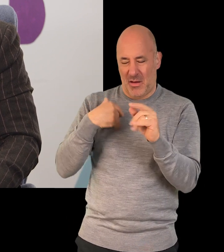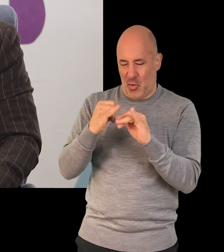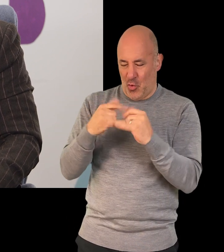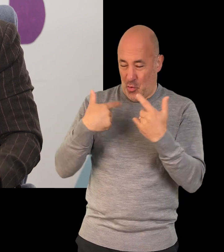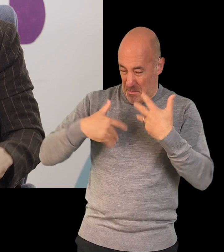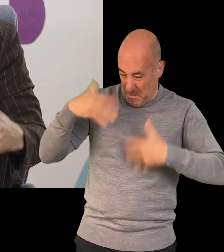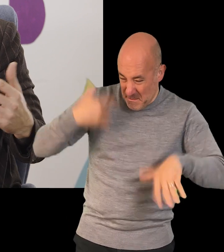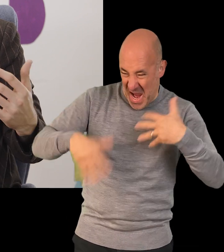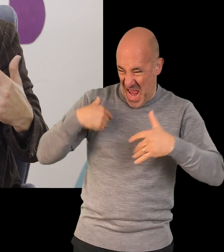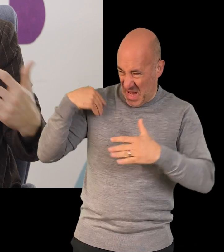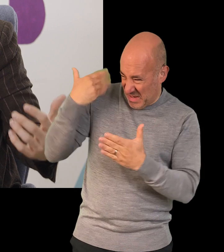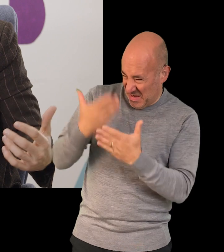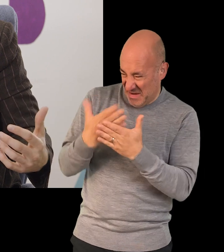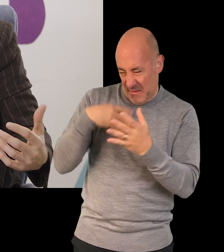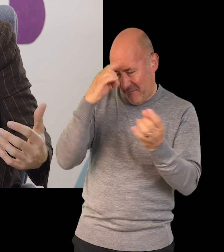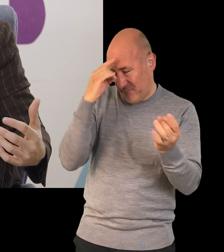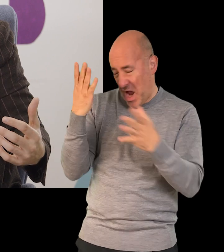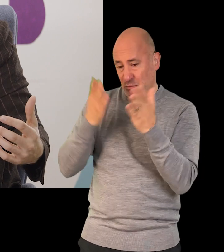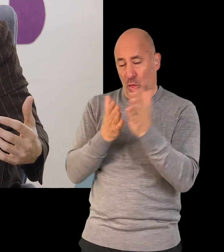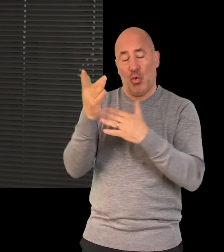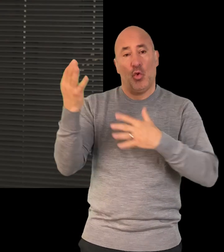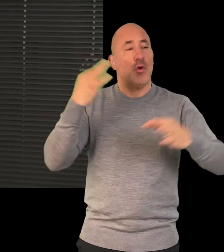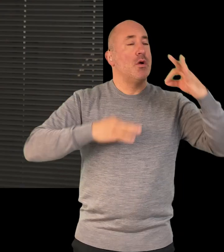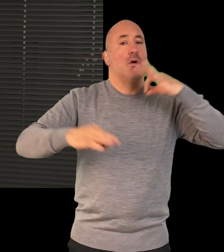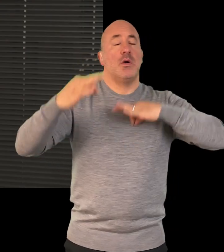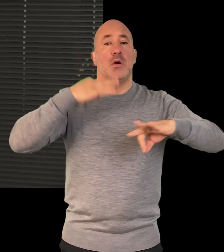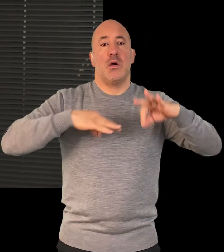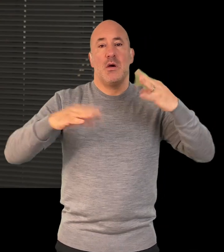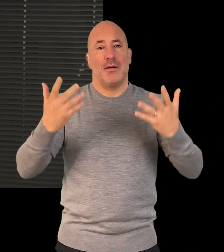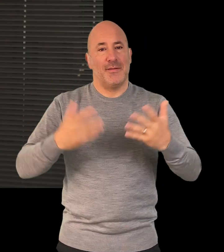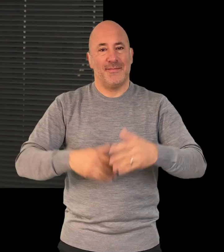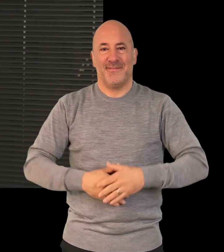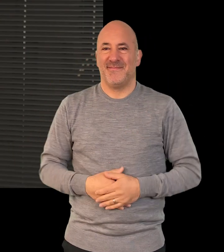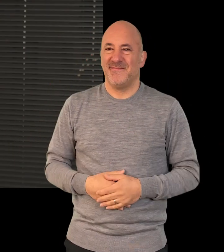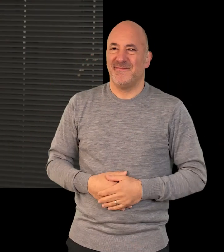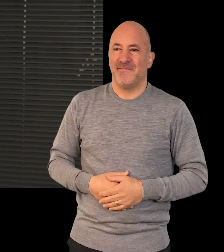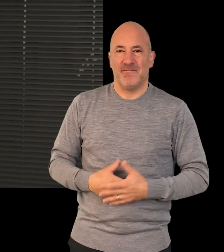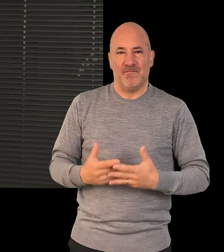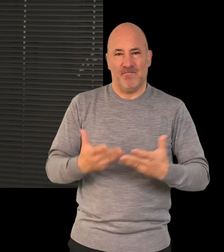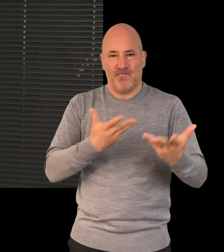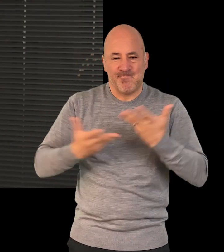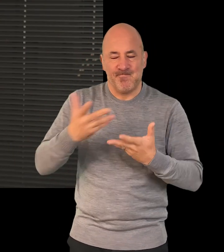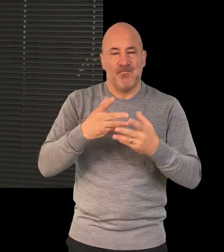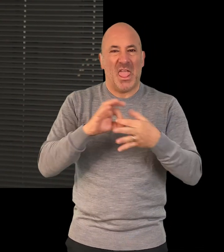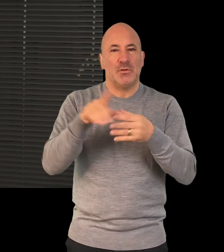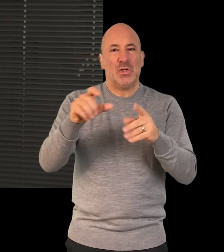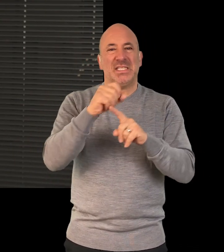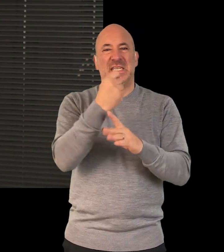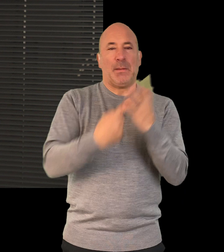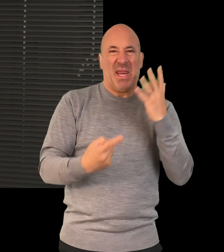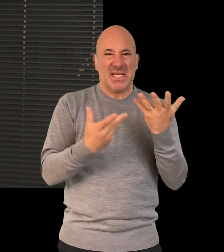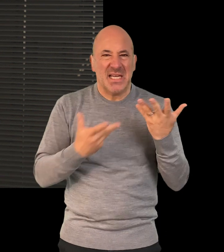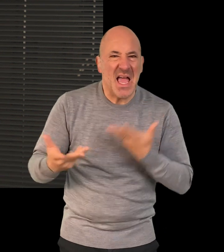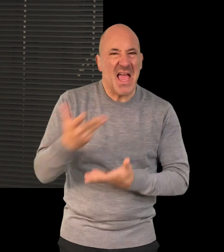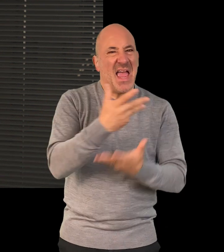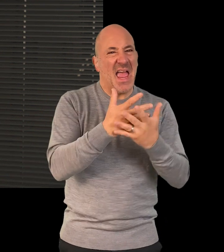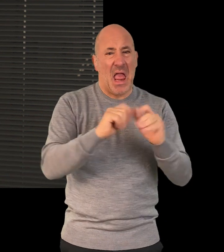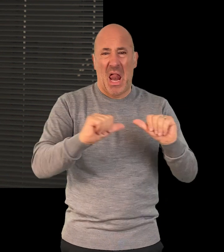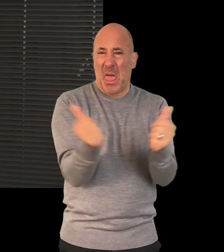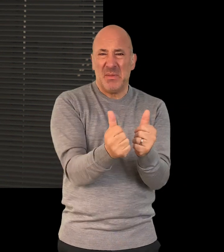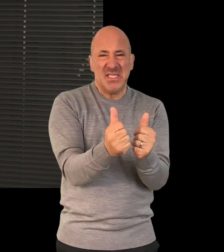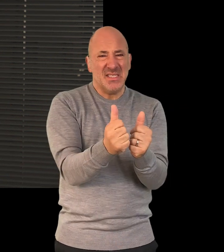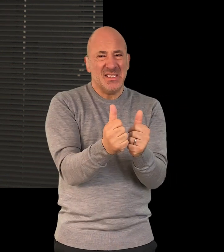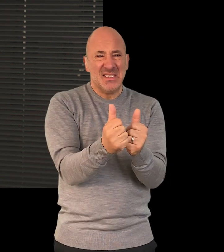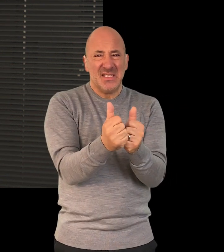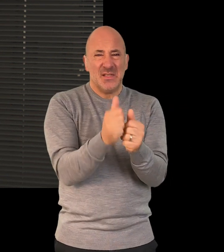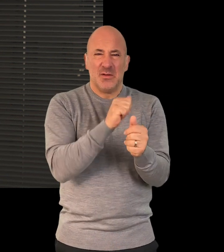forget, like, you know, how much pain I'm in. Narratives around disability are often like really limited